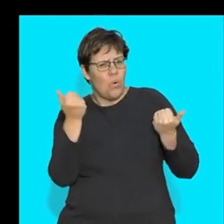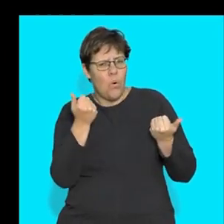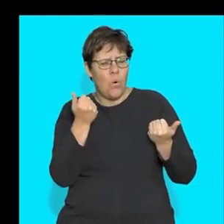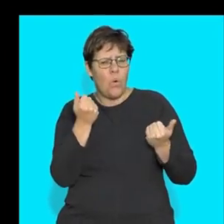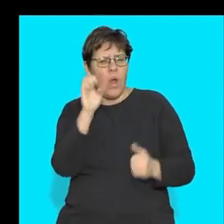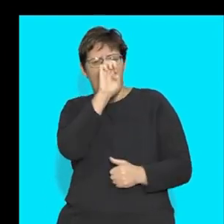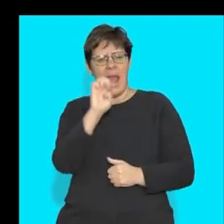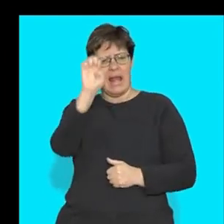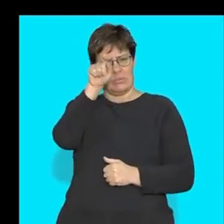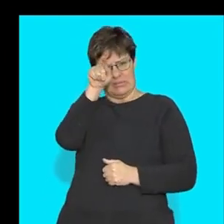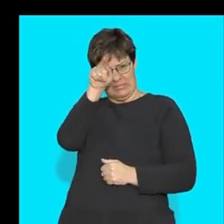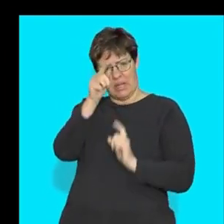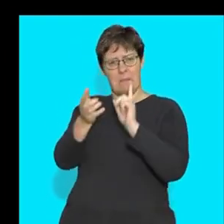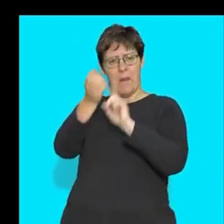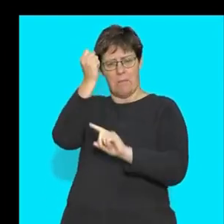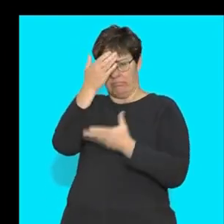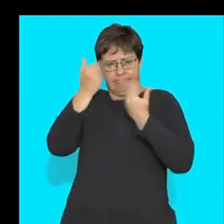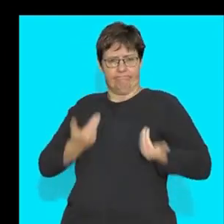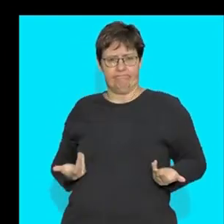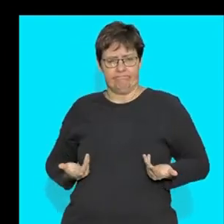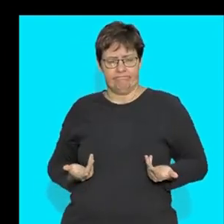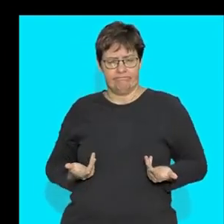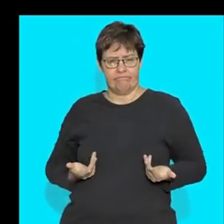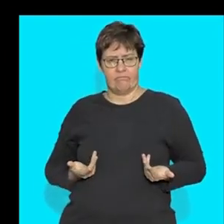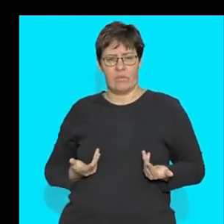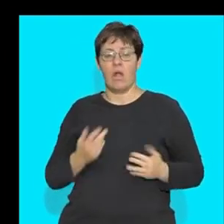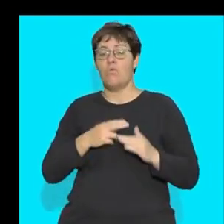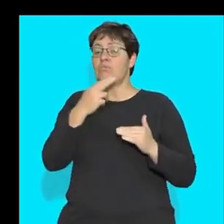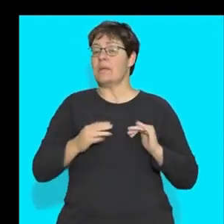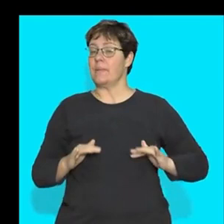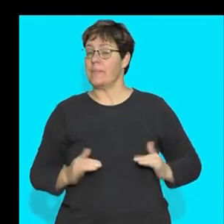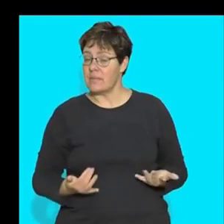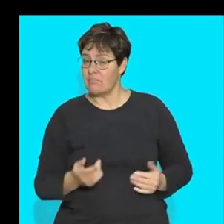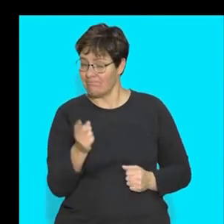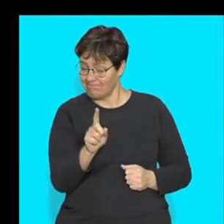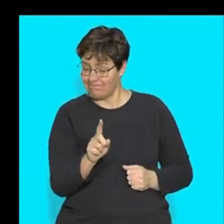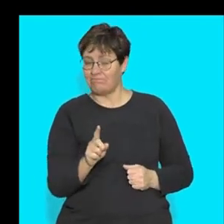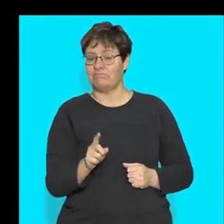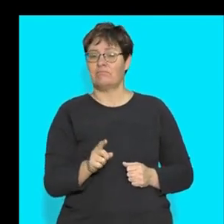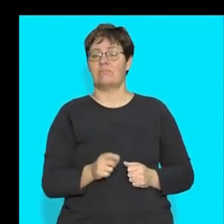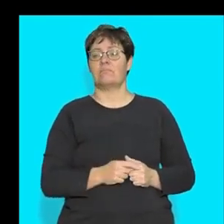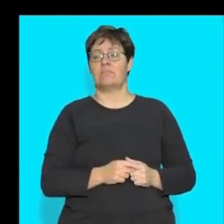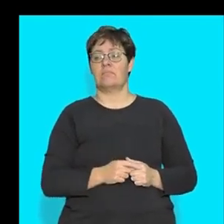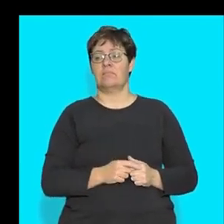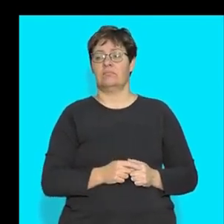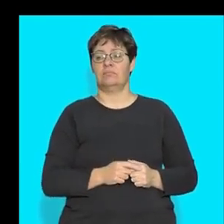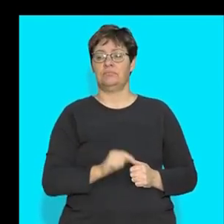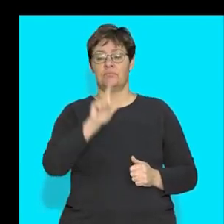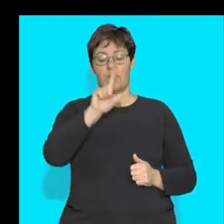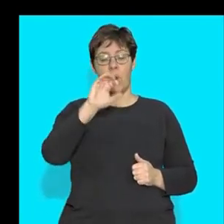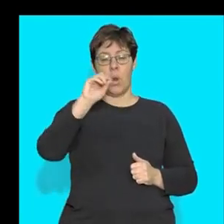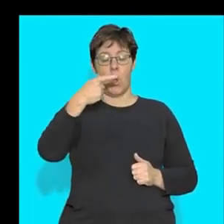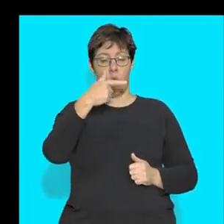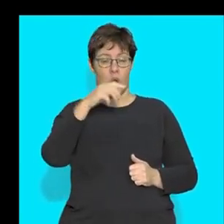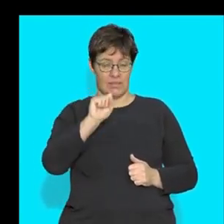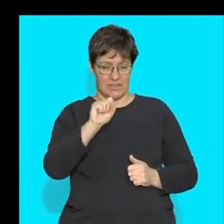the exponent that we are trying to find. And as a result, we then use what we call the